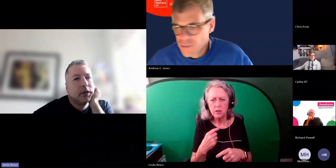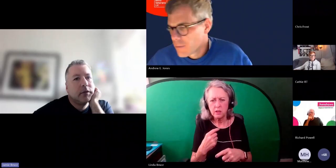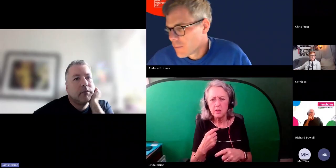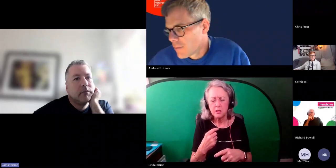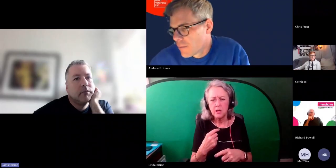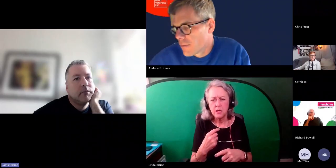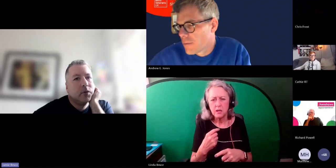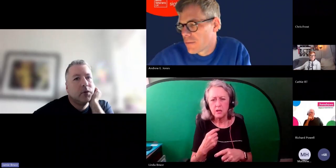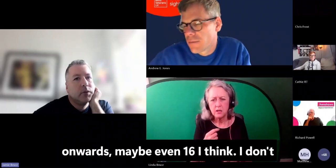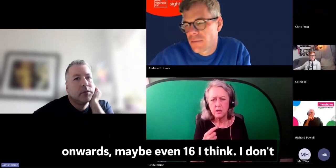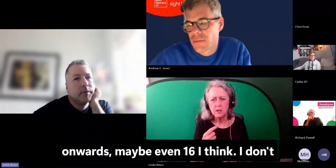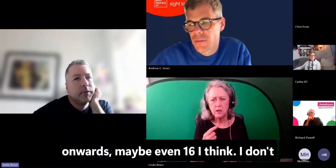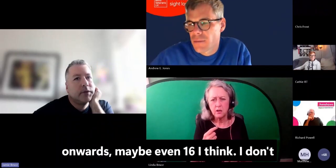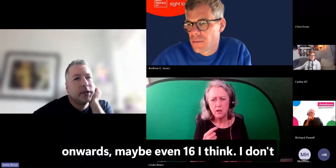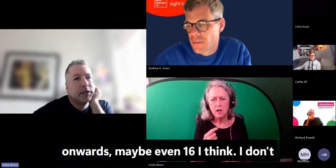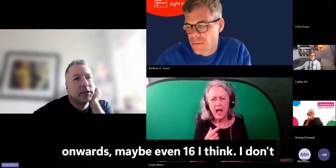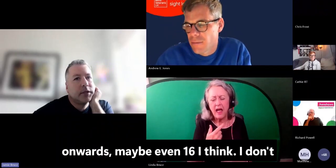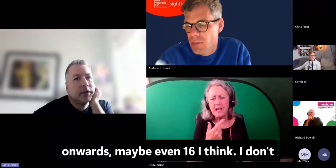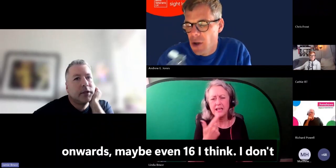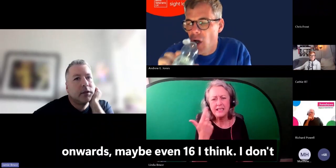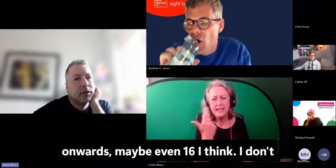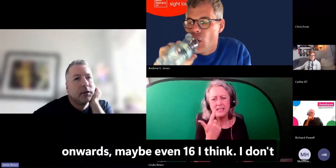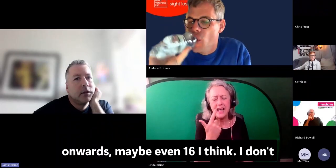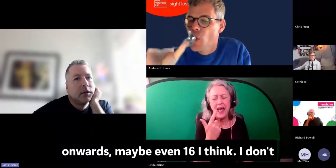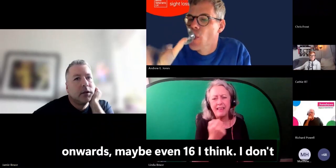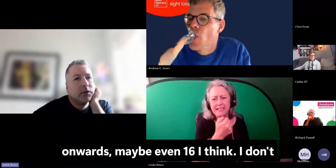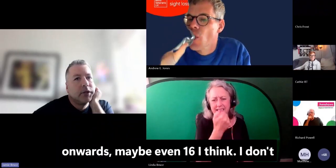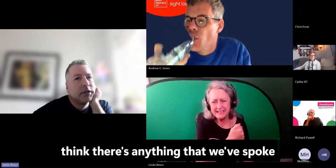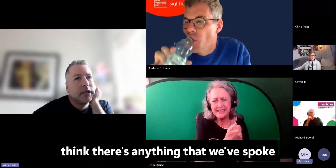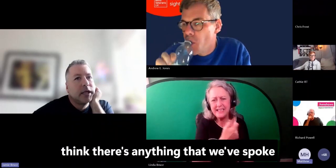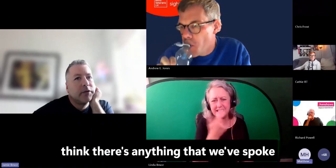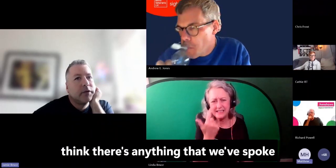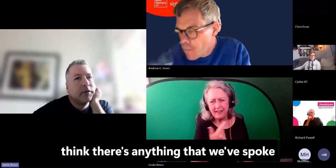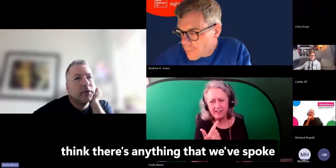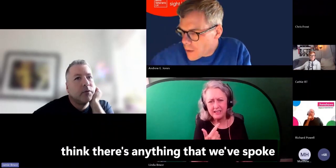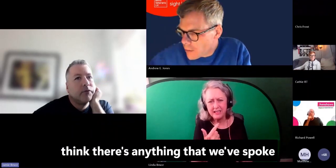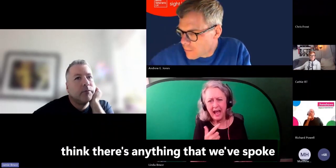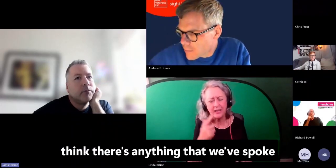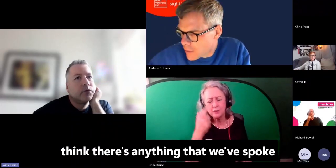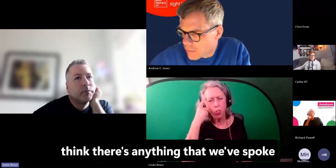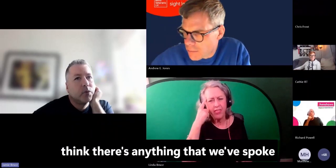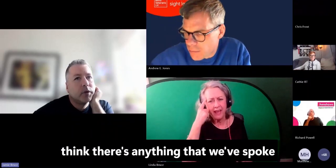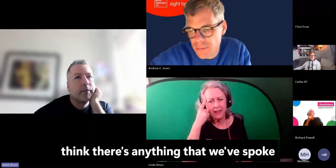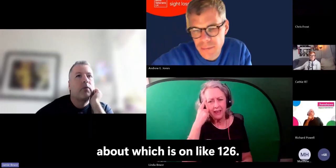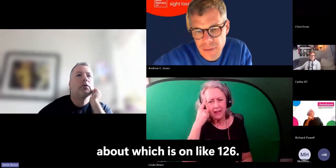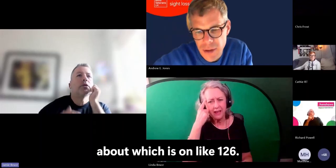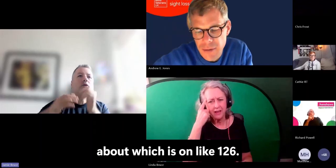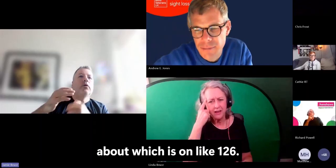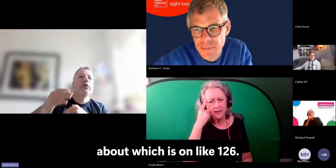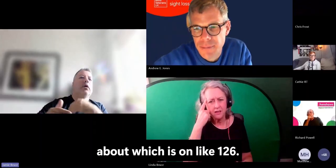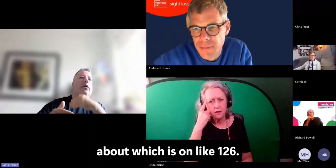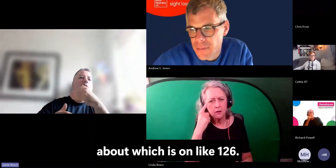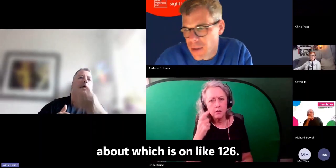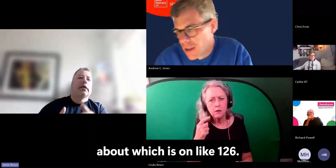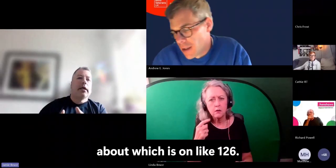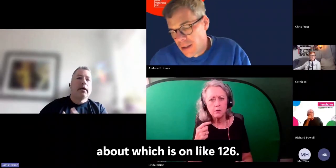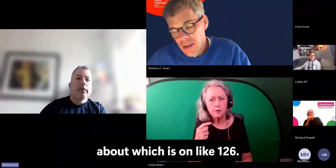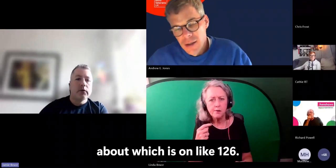17 onwards, maybe even 16. I think. I don't think there's anything that we've spoke about which is